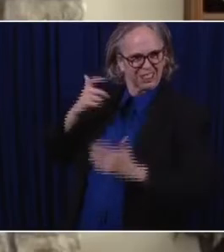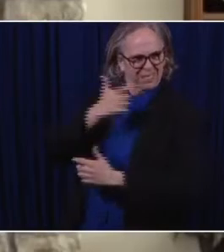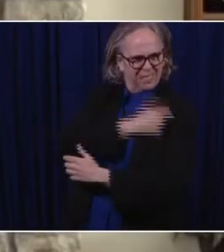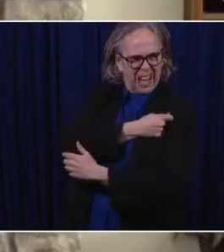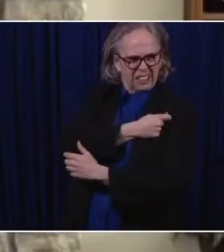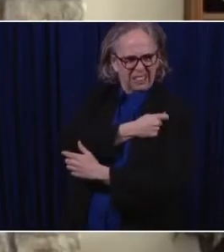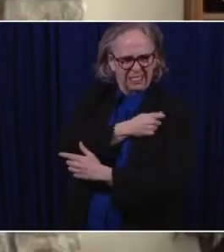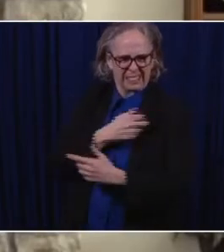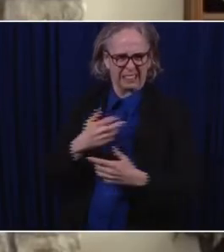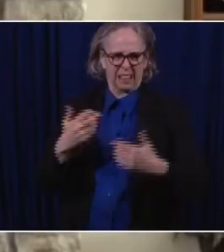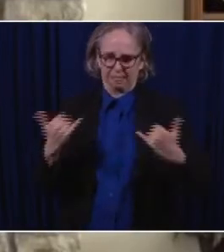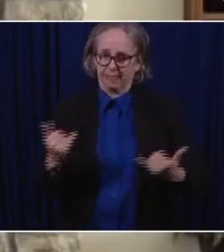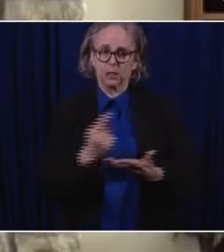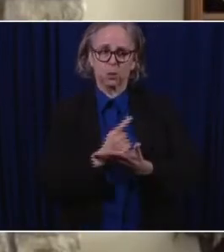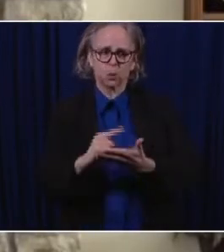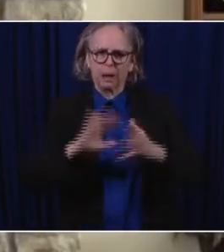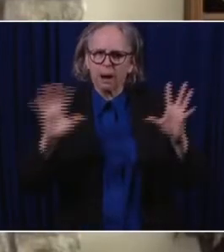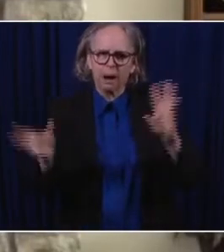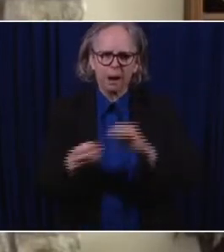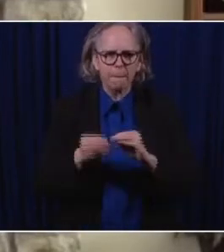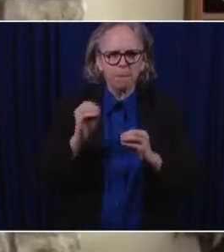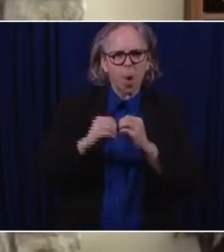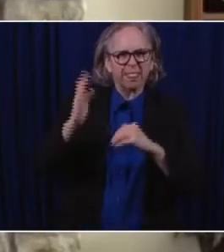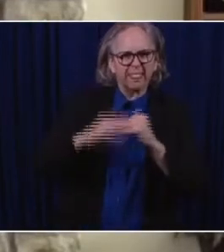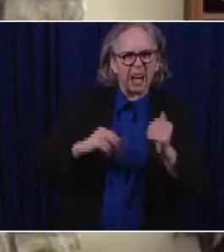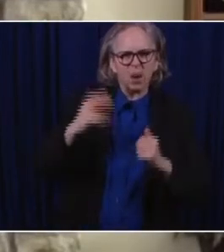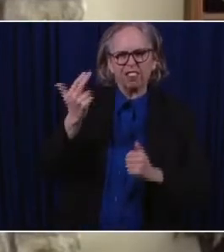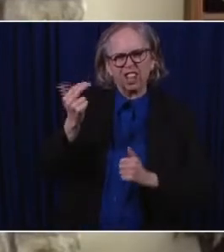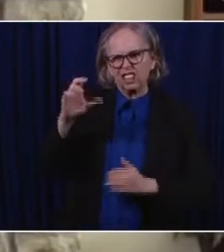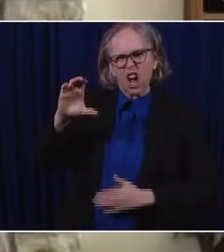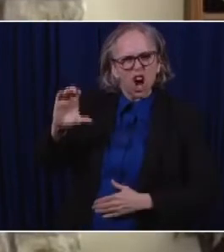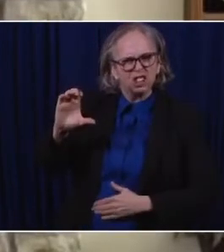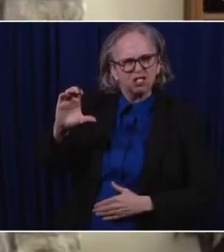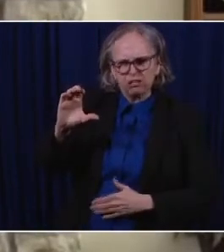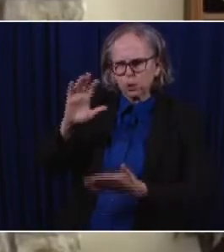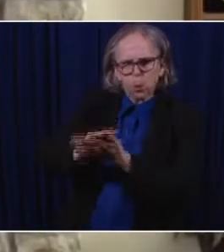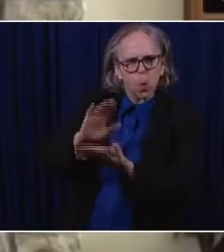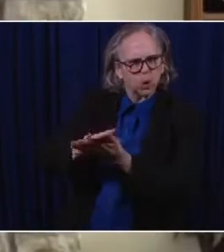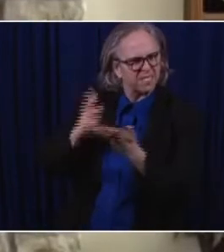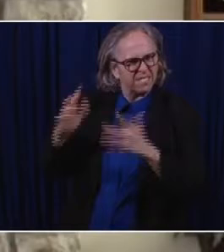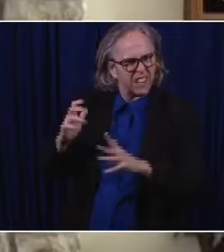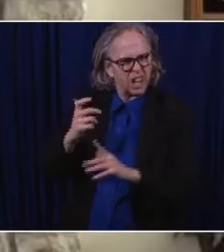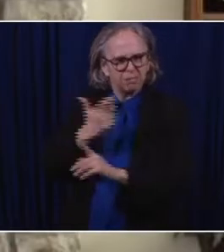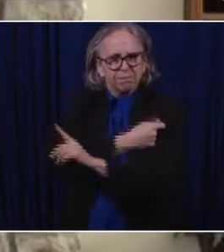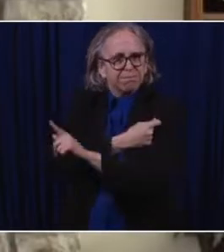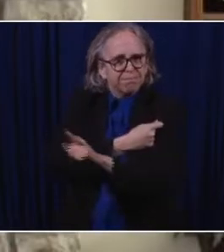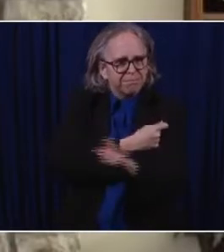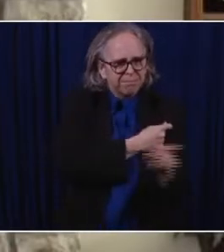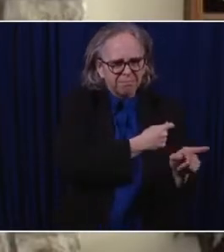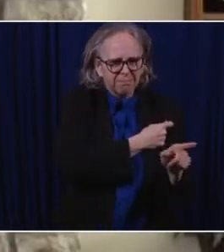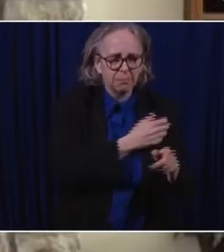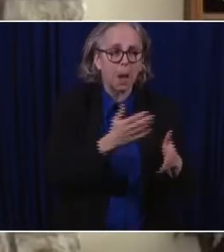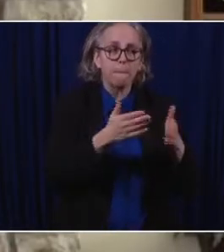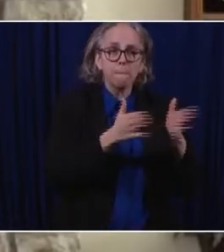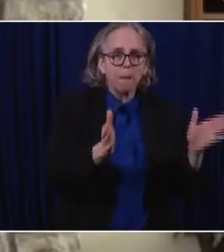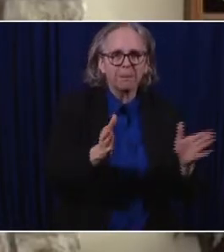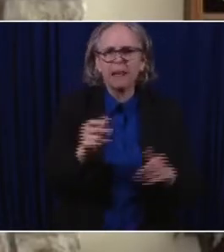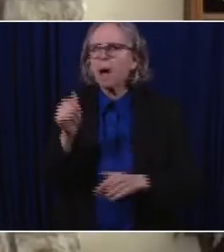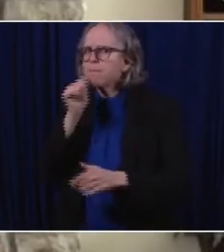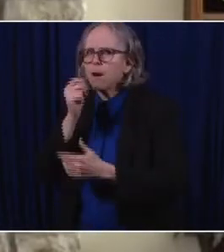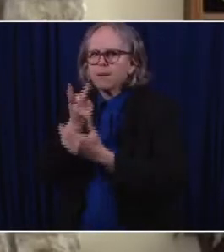and staff vaccinated. These are public schools, these are private schools, parochial schools, charter public schools as well.